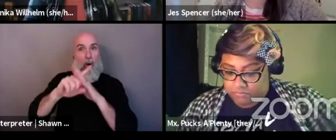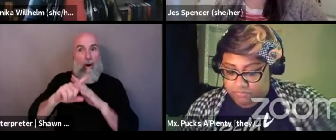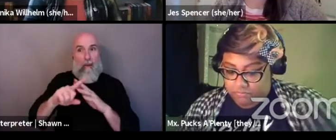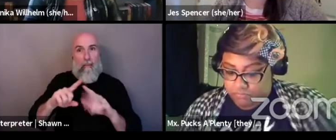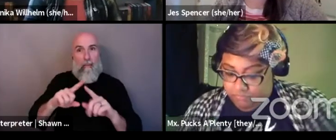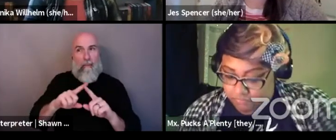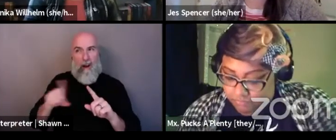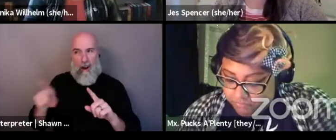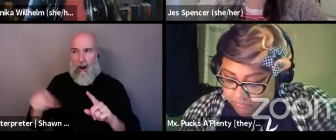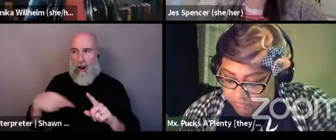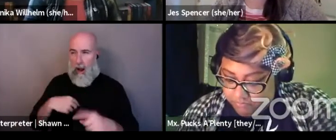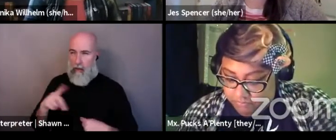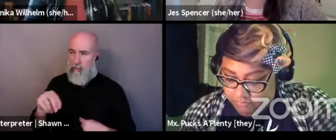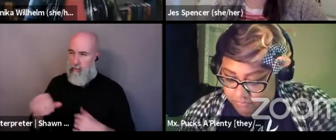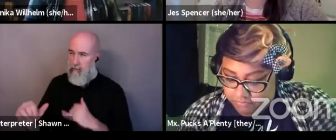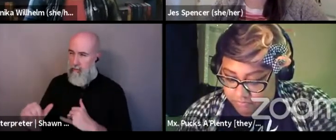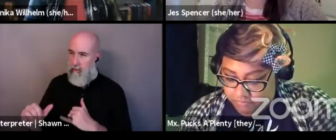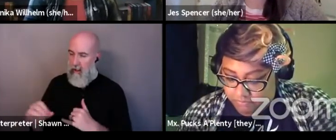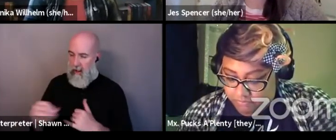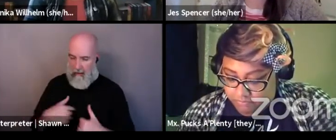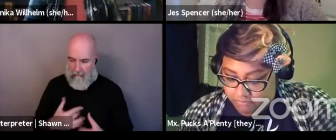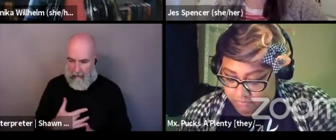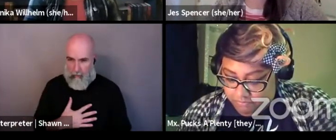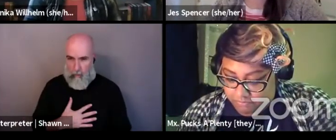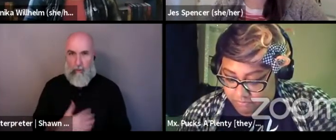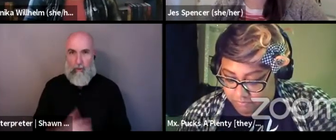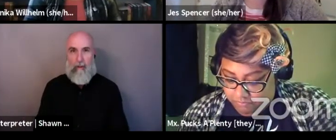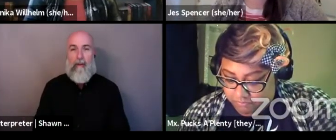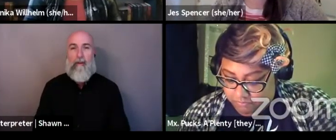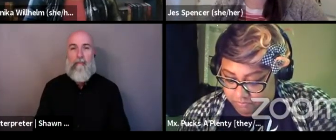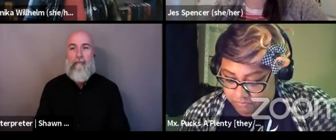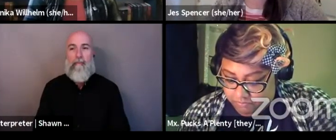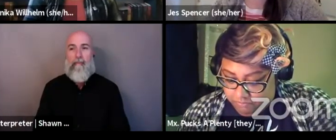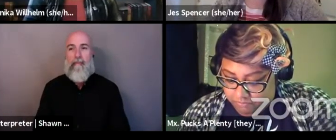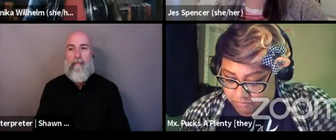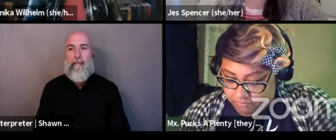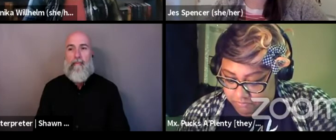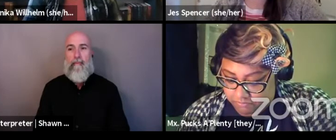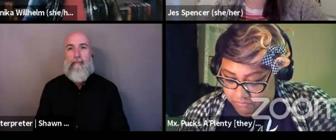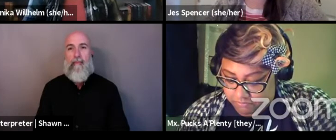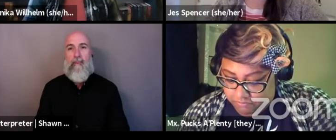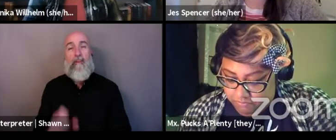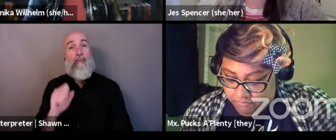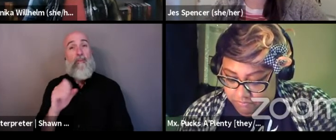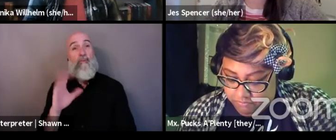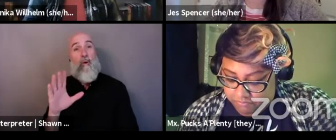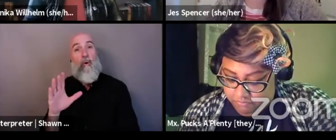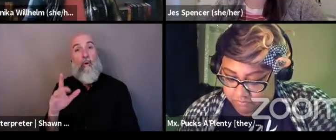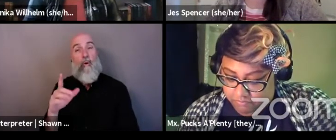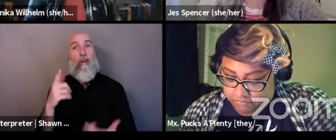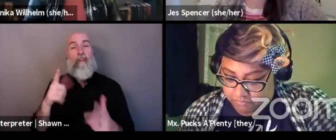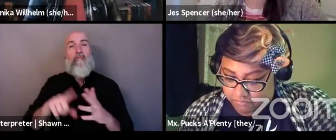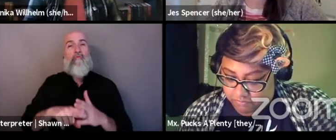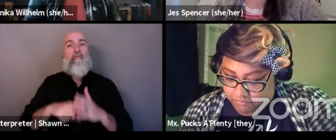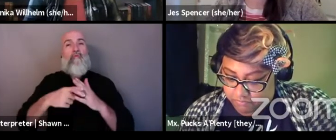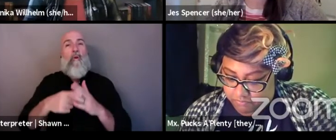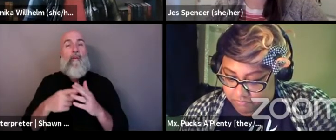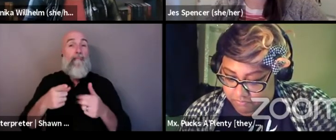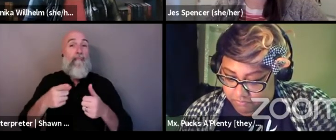do, and that I feel. So let's start with our